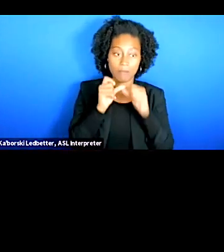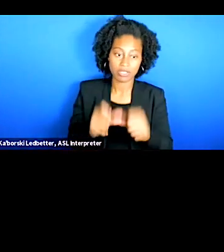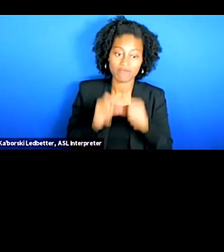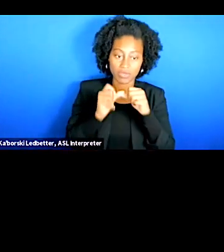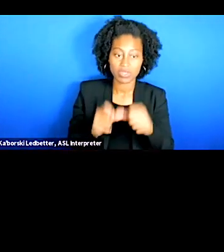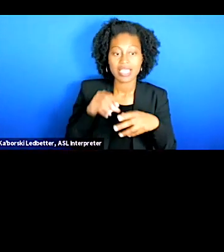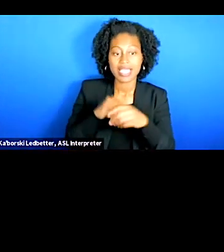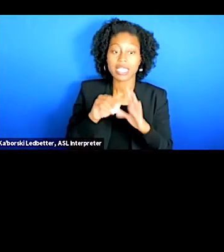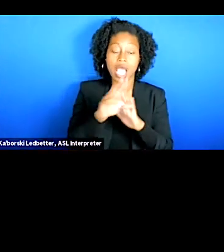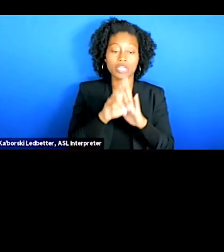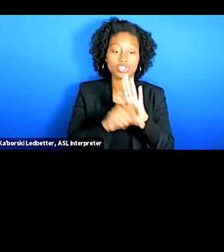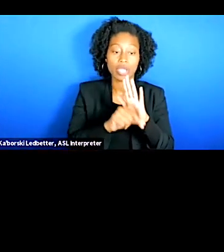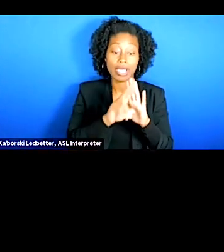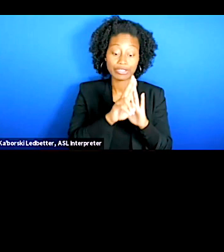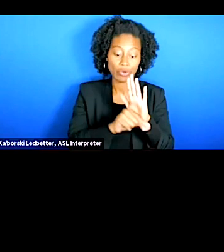engineering education?